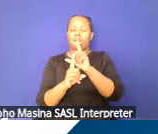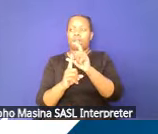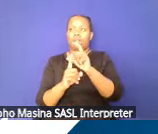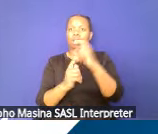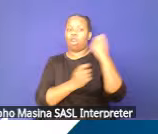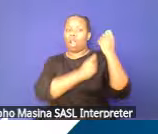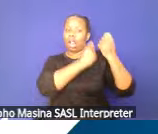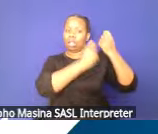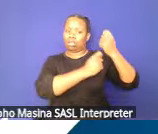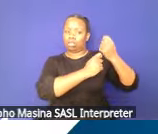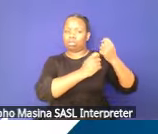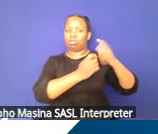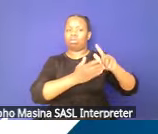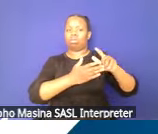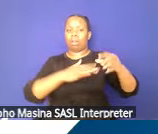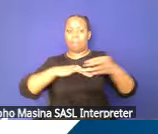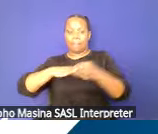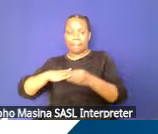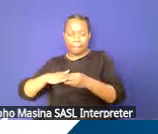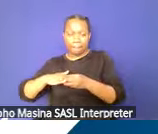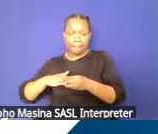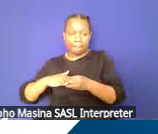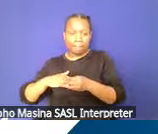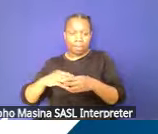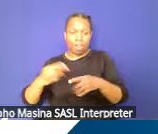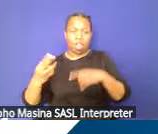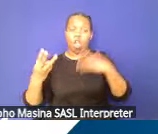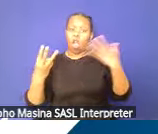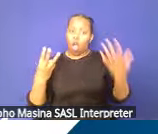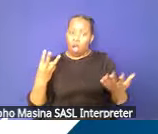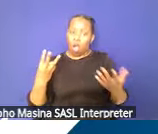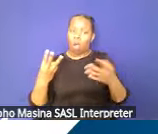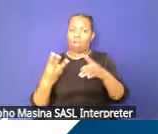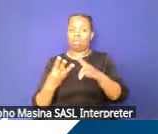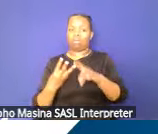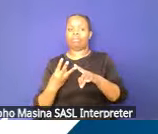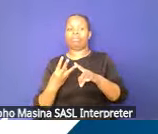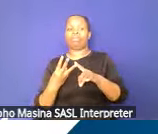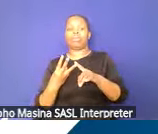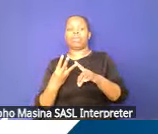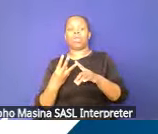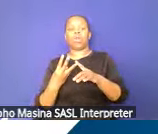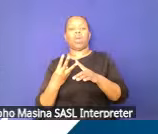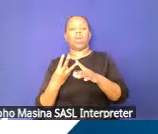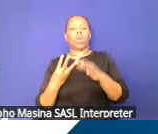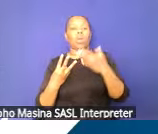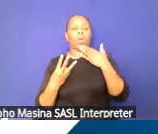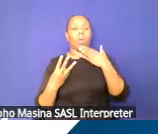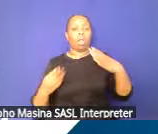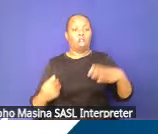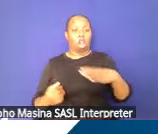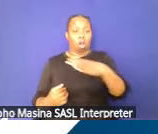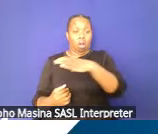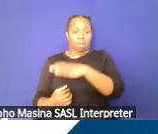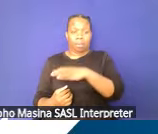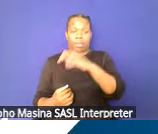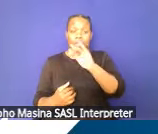A same-sex or heterosexual union which the commissioner is